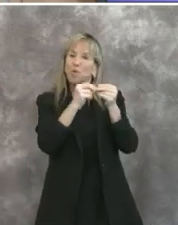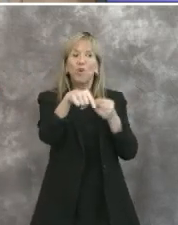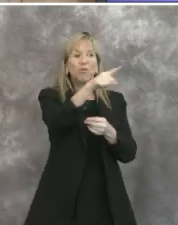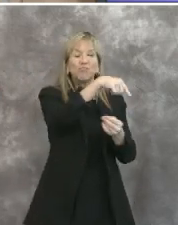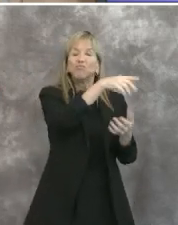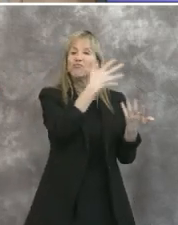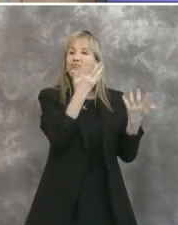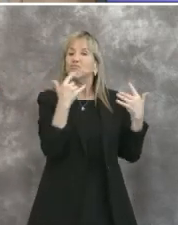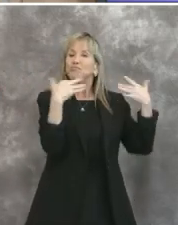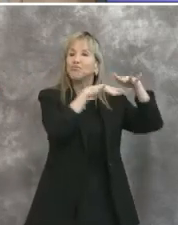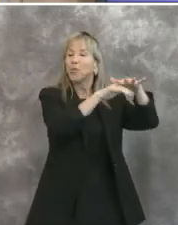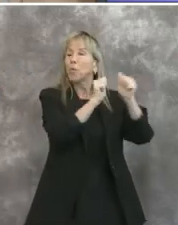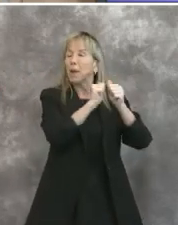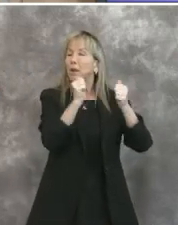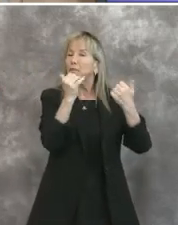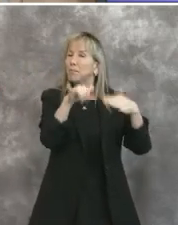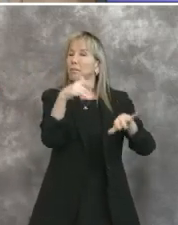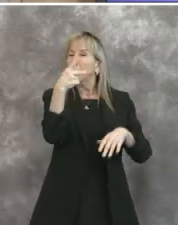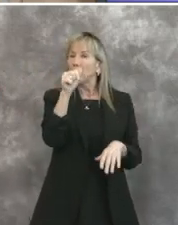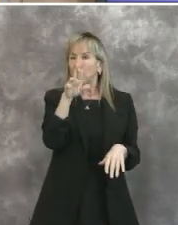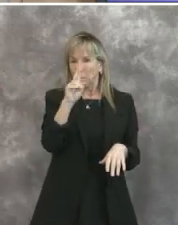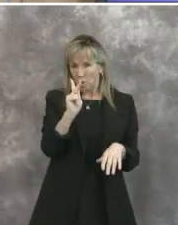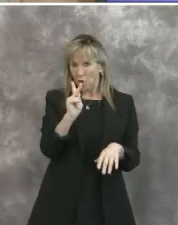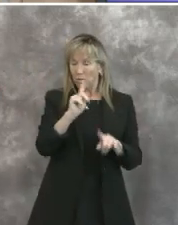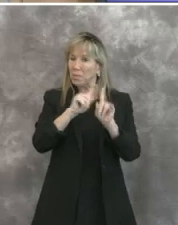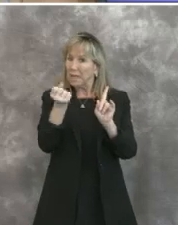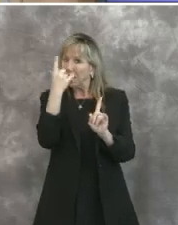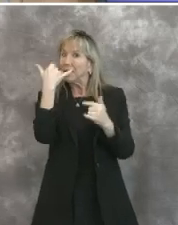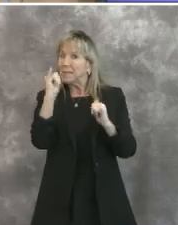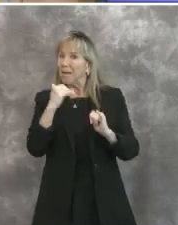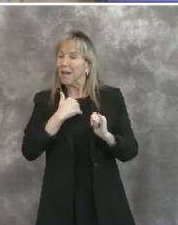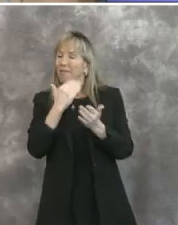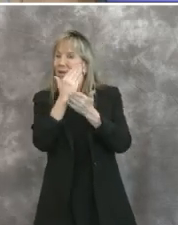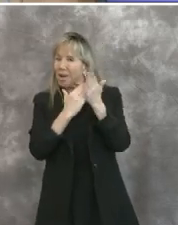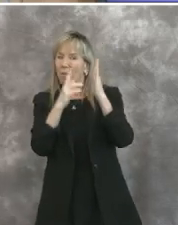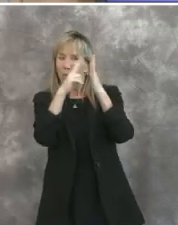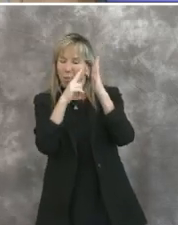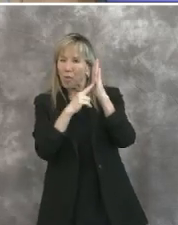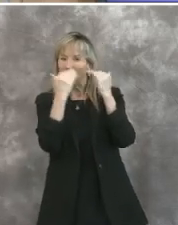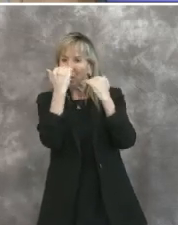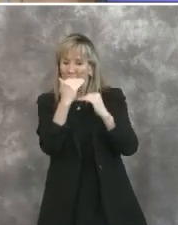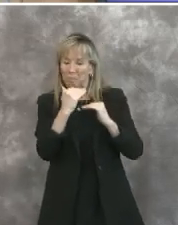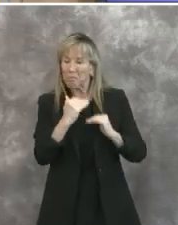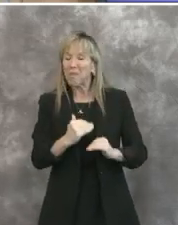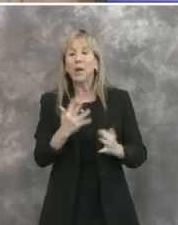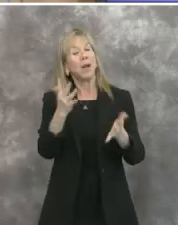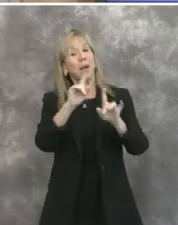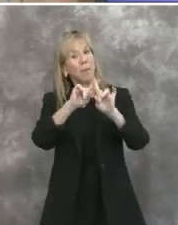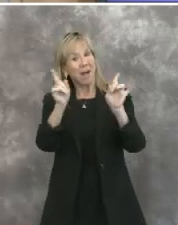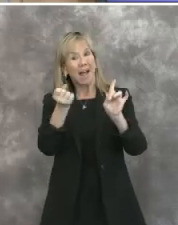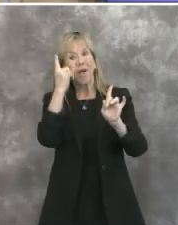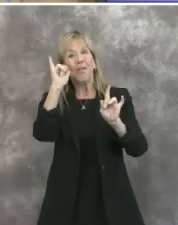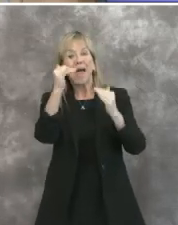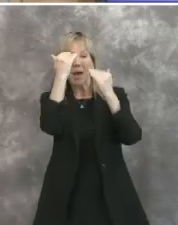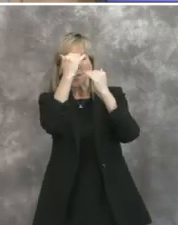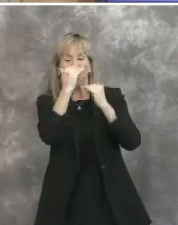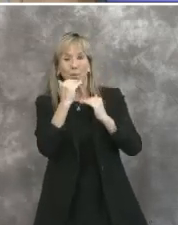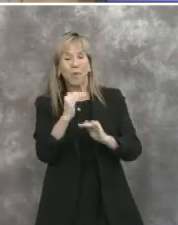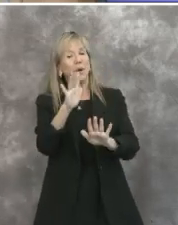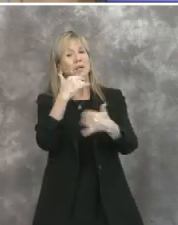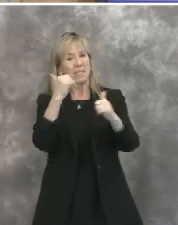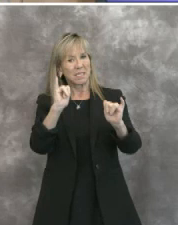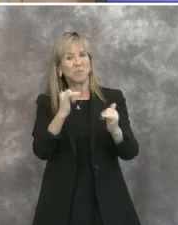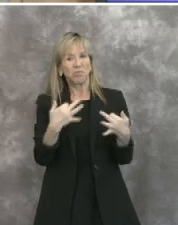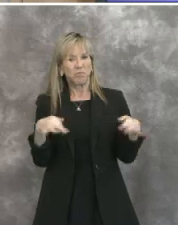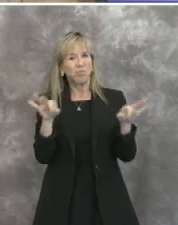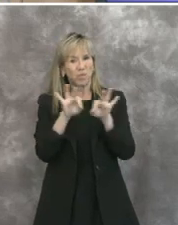recreational boating, certainly with certain limits. These are all very small, but let me tell you, they're very important steps